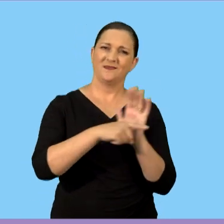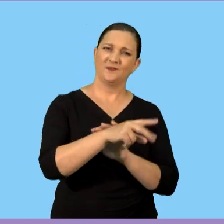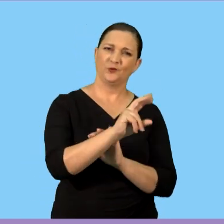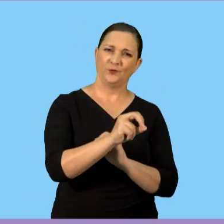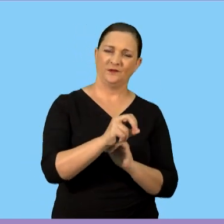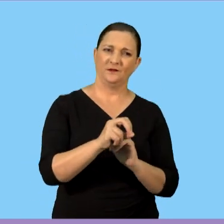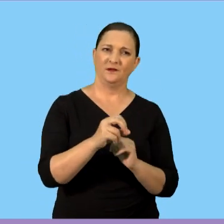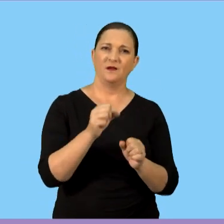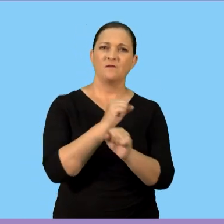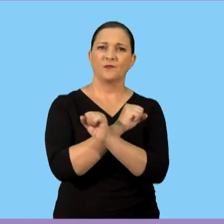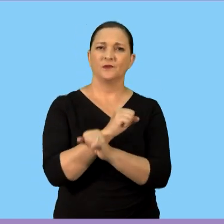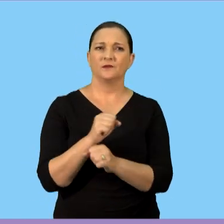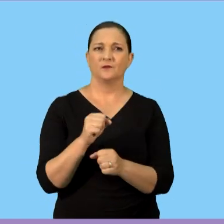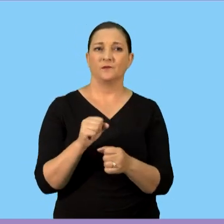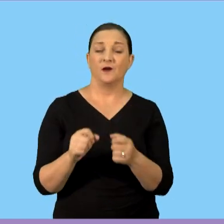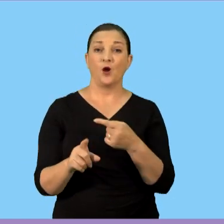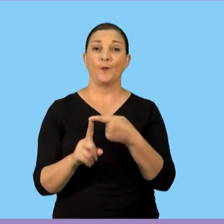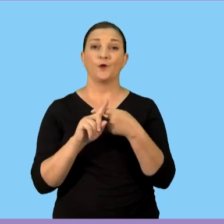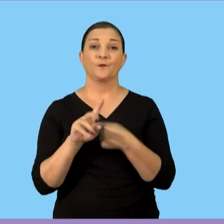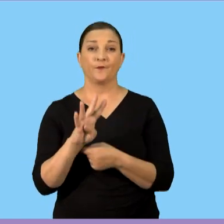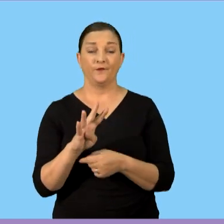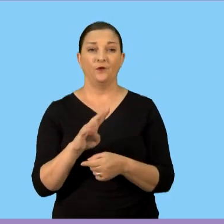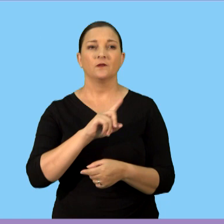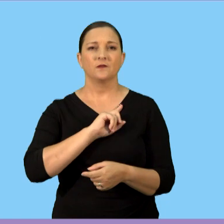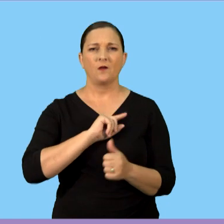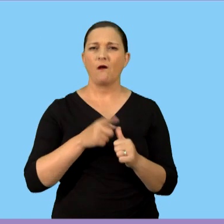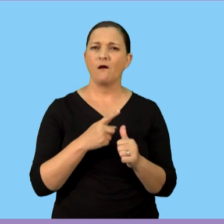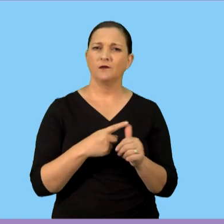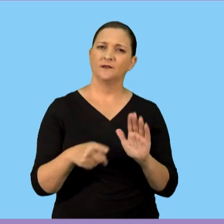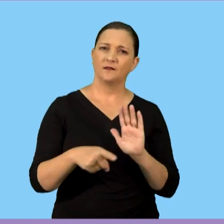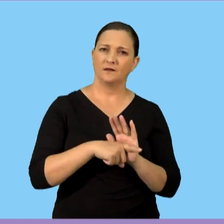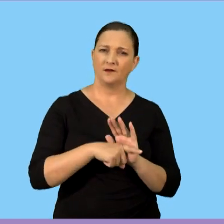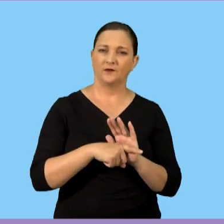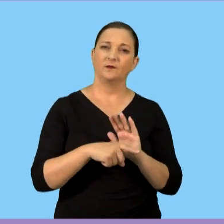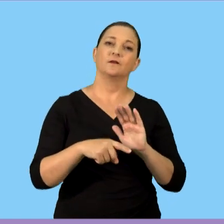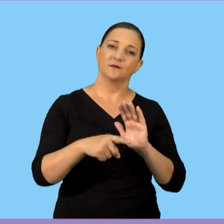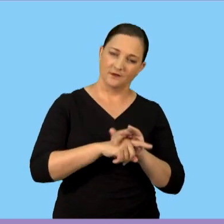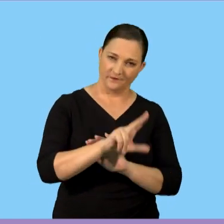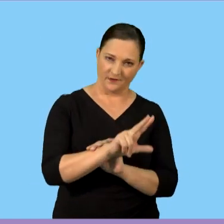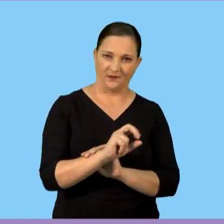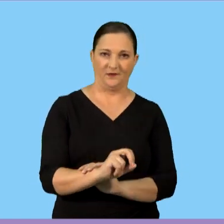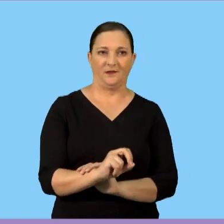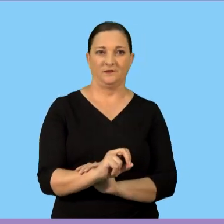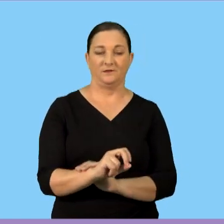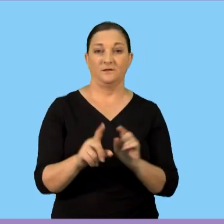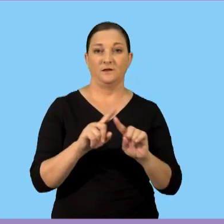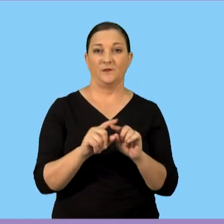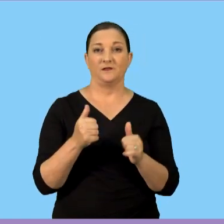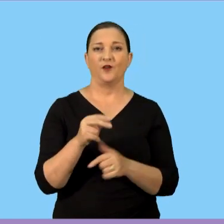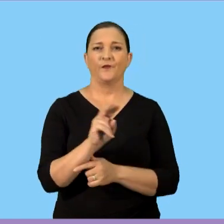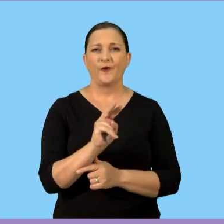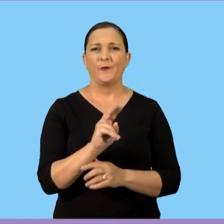4 is going to give us a negative answer, and that answer is going to be -80. And the